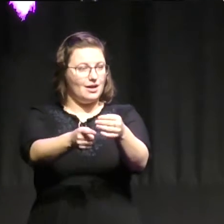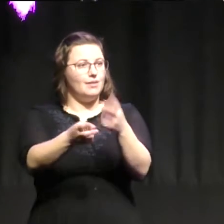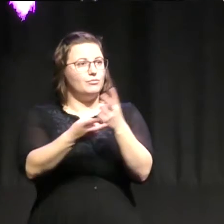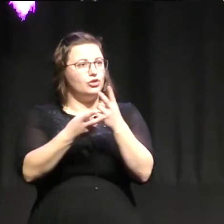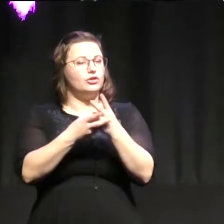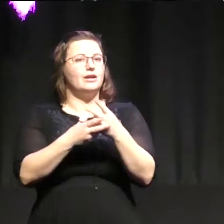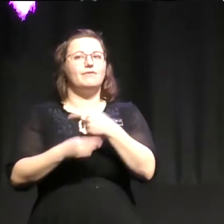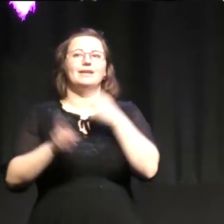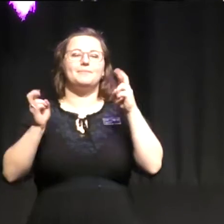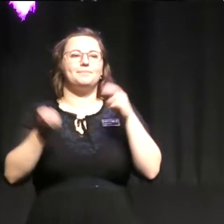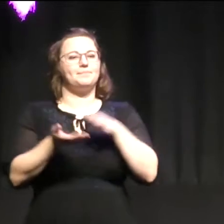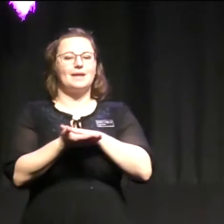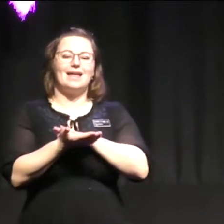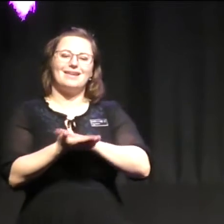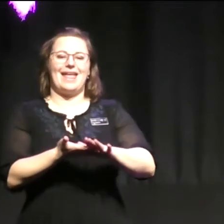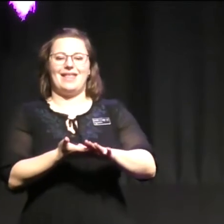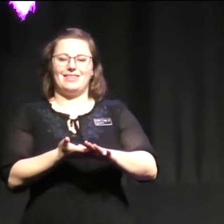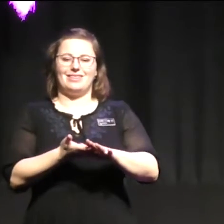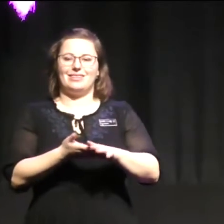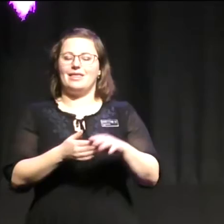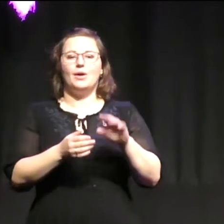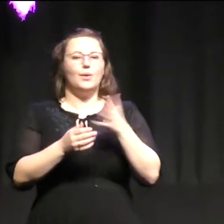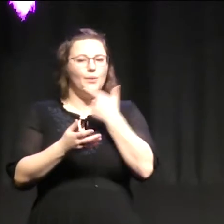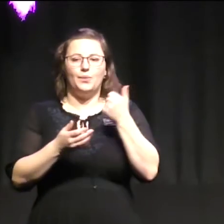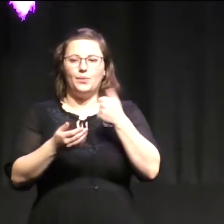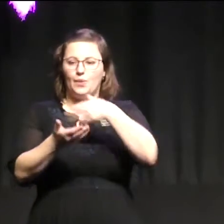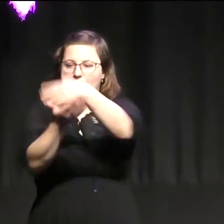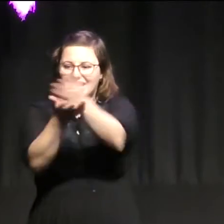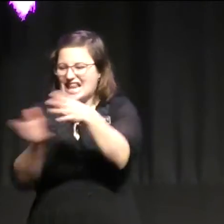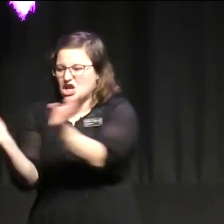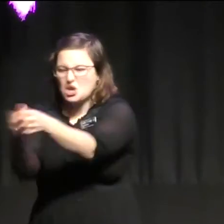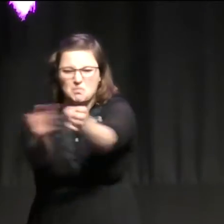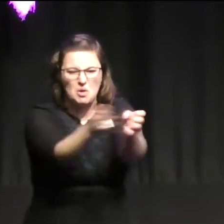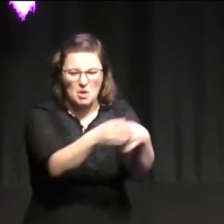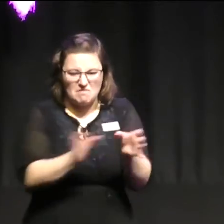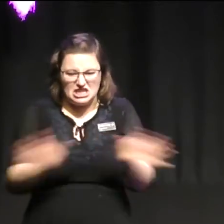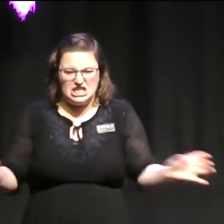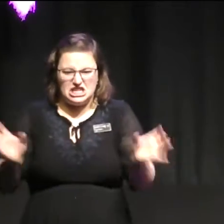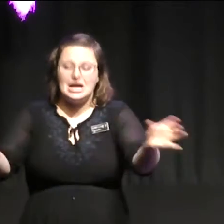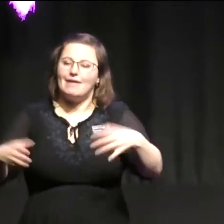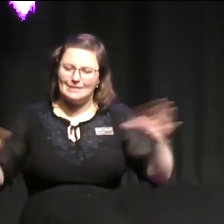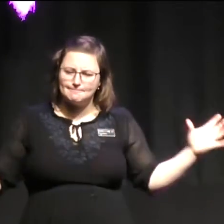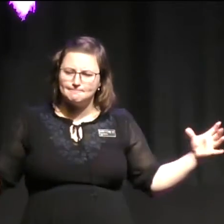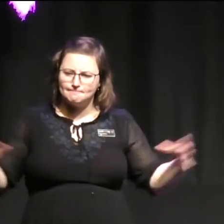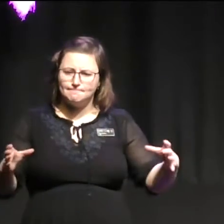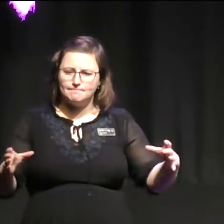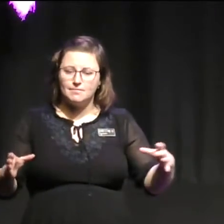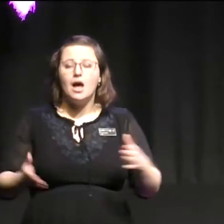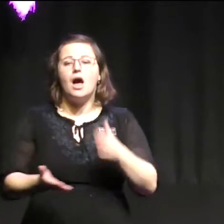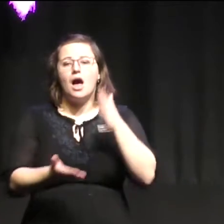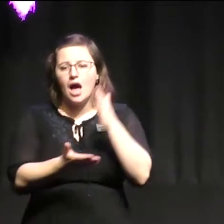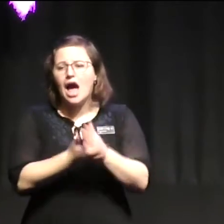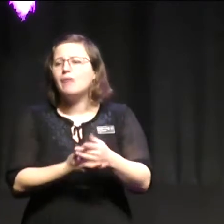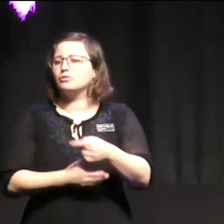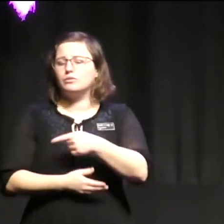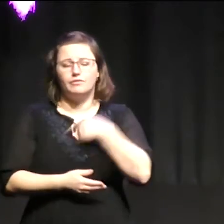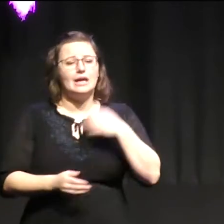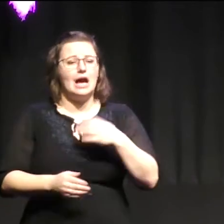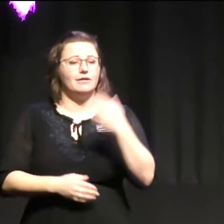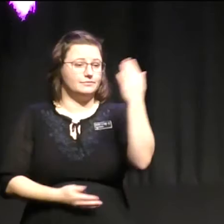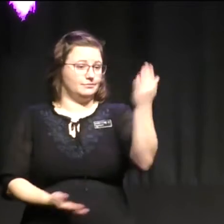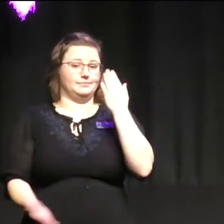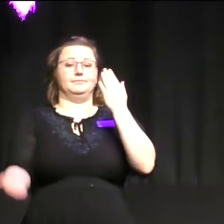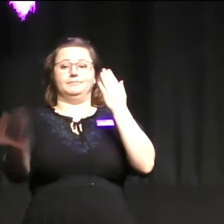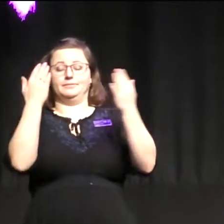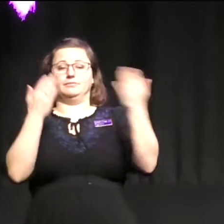very clean fabric and not fragmented. We ourselves have come across many, many such challenges.